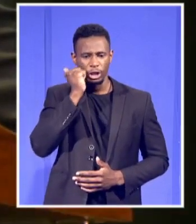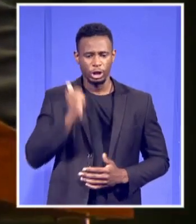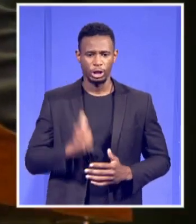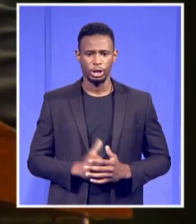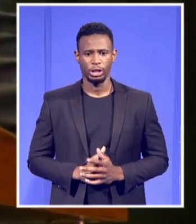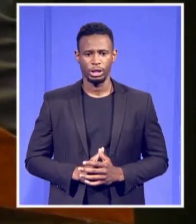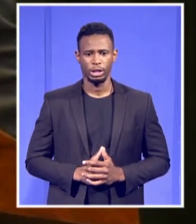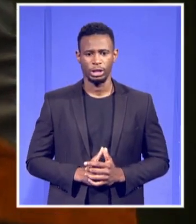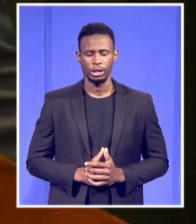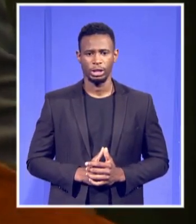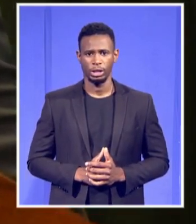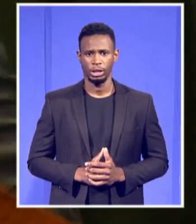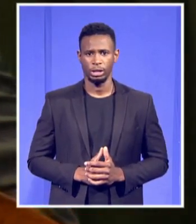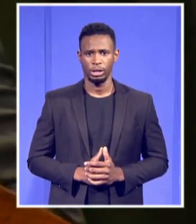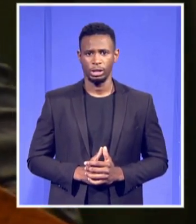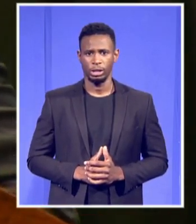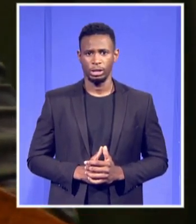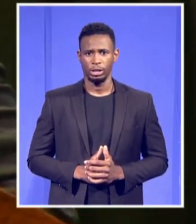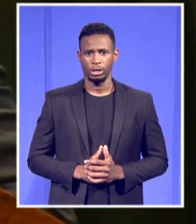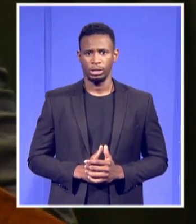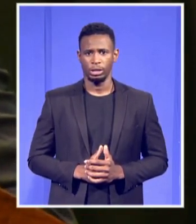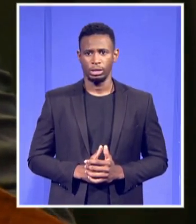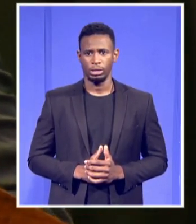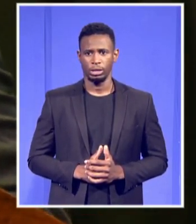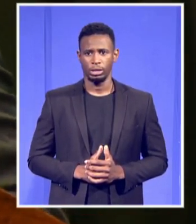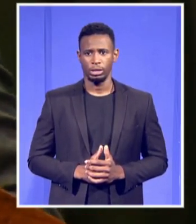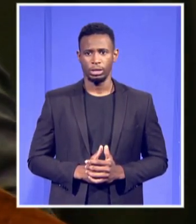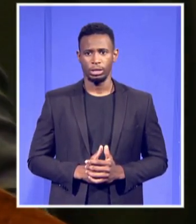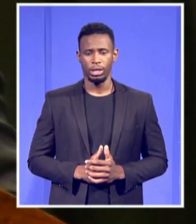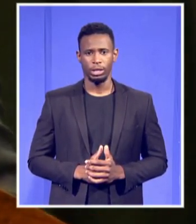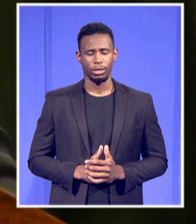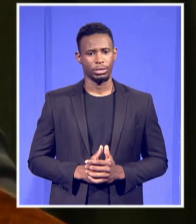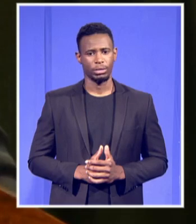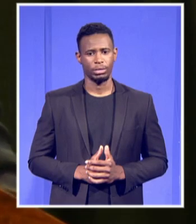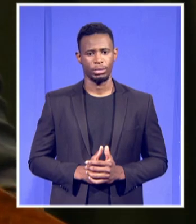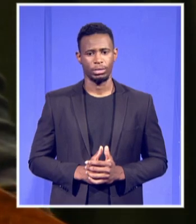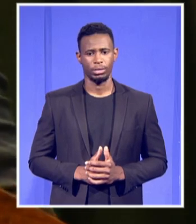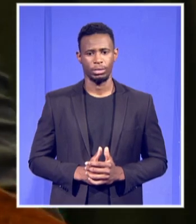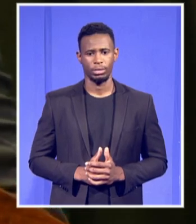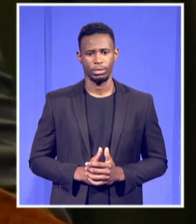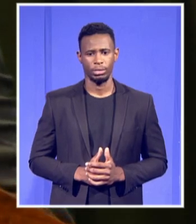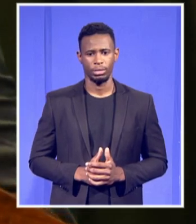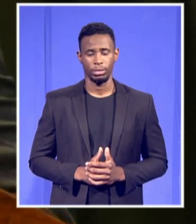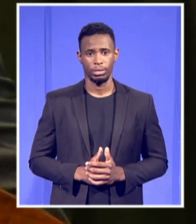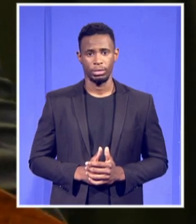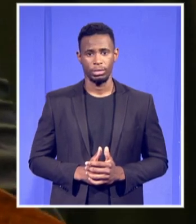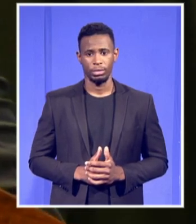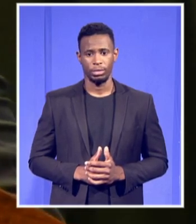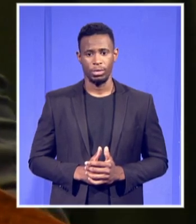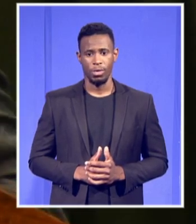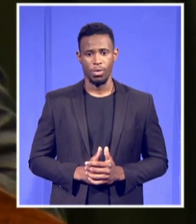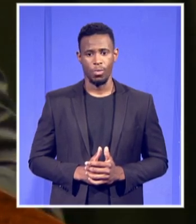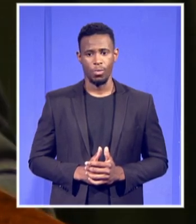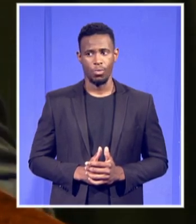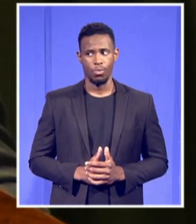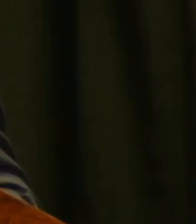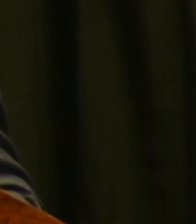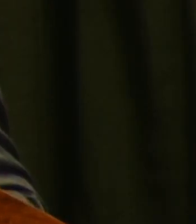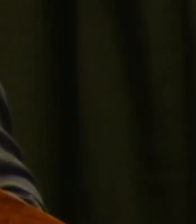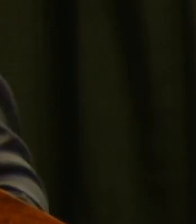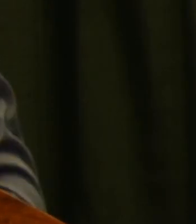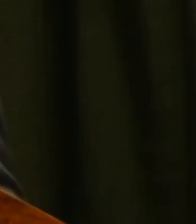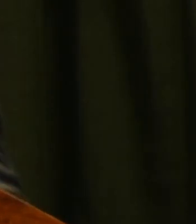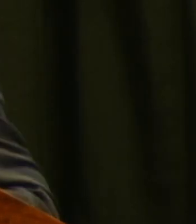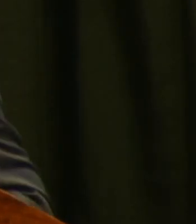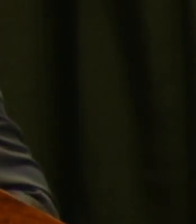parlent parfaitement l'anglais, qui est leur deuxième langue. Et ma famille a vécu dans ce pays, tous mes enfants ont